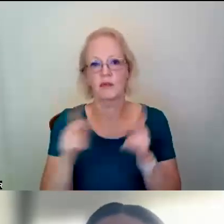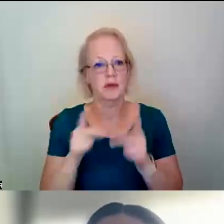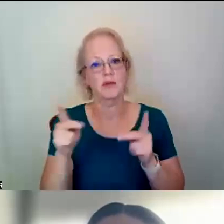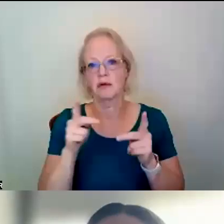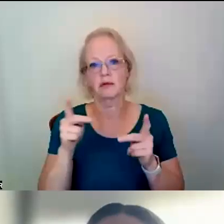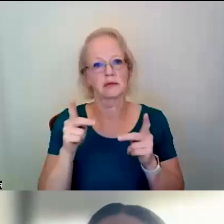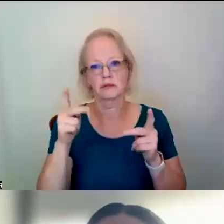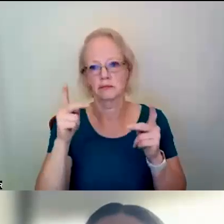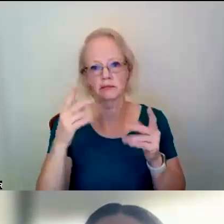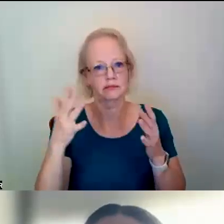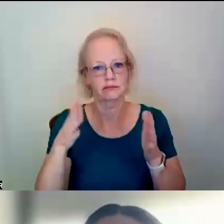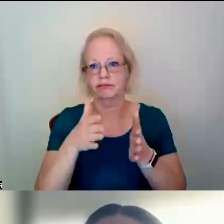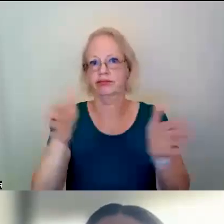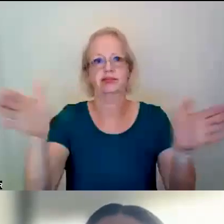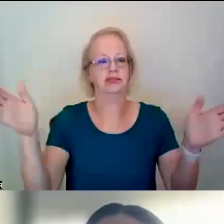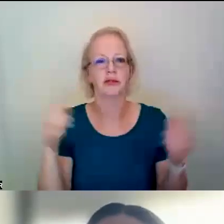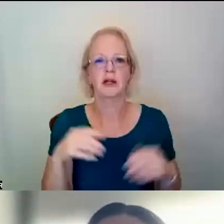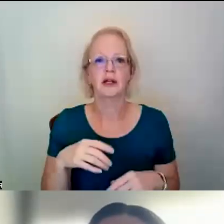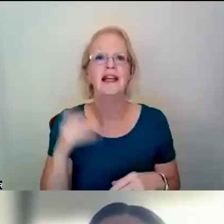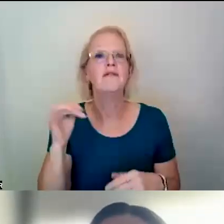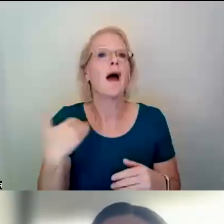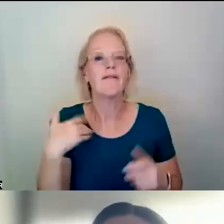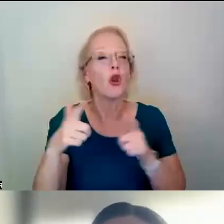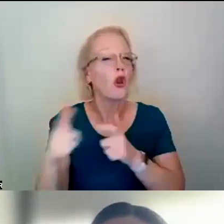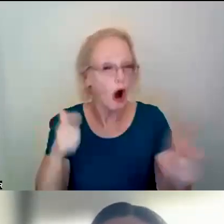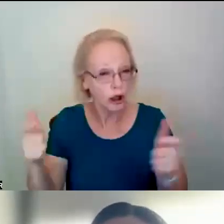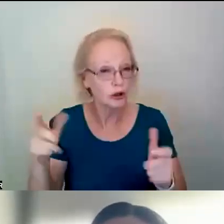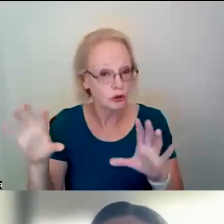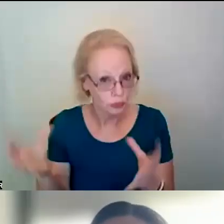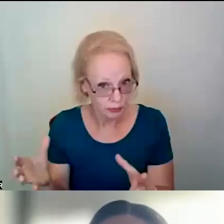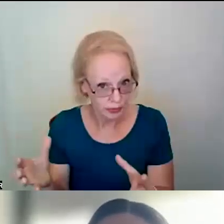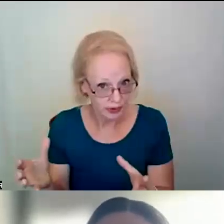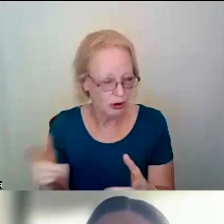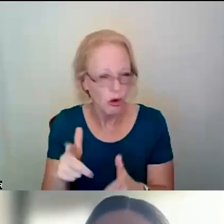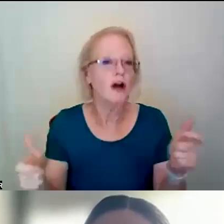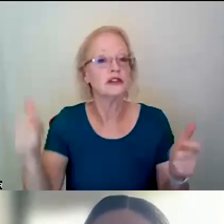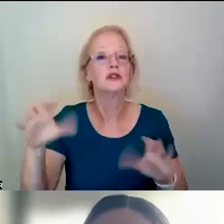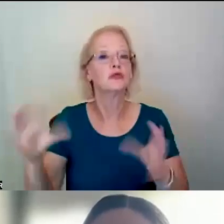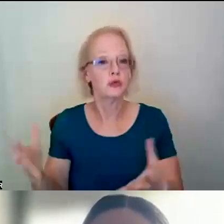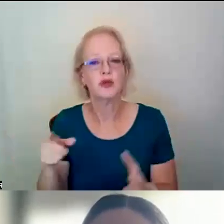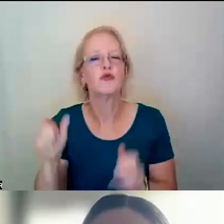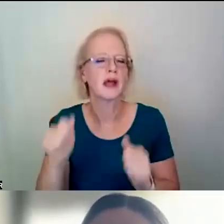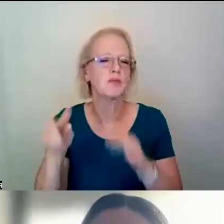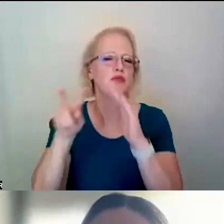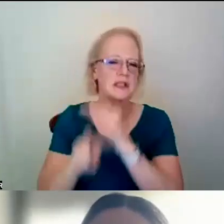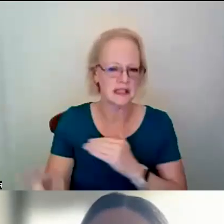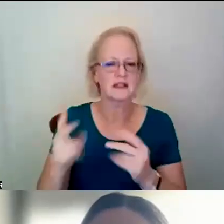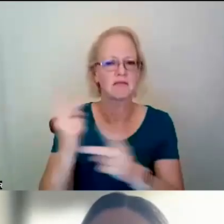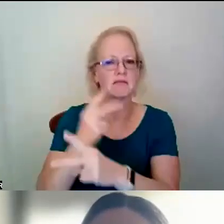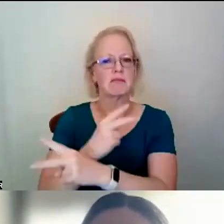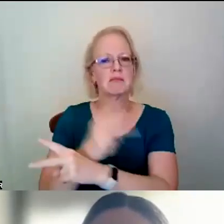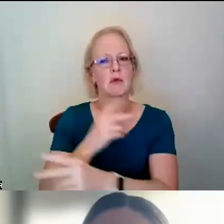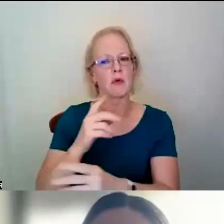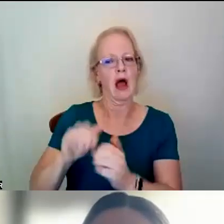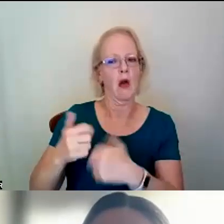the group that you have, you can pretty much predict what longevity is going to be. But the fact